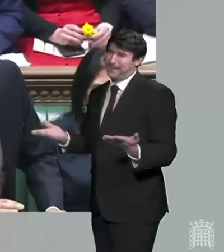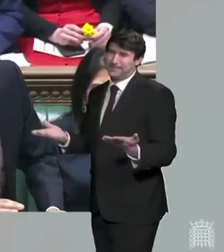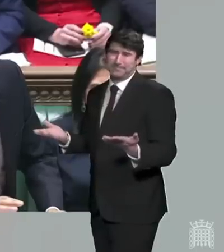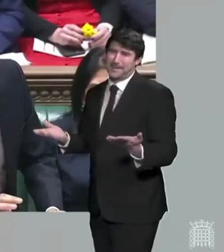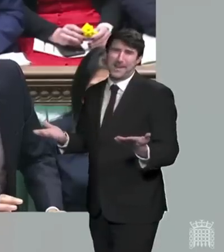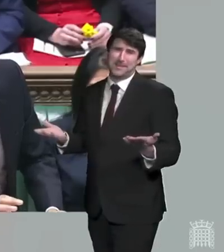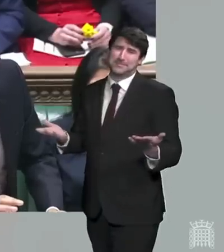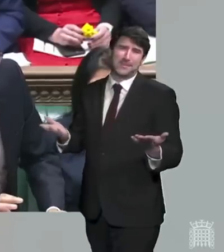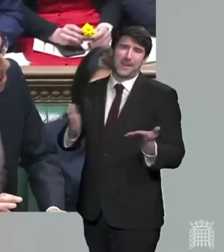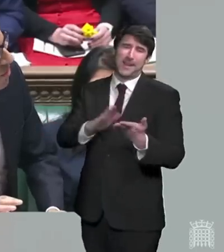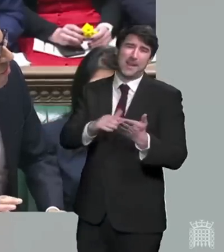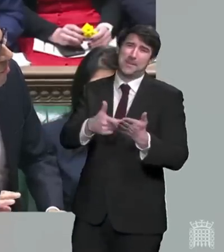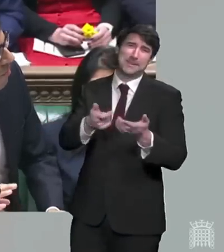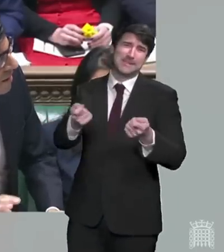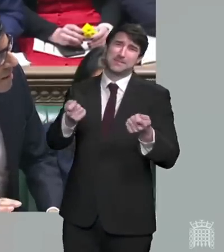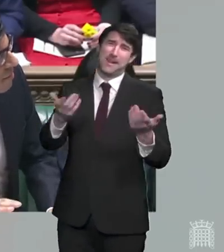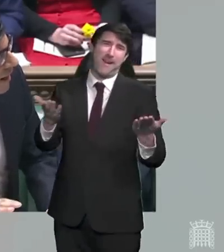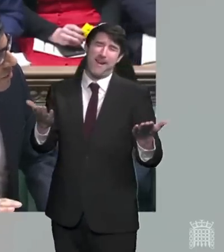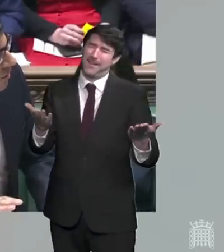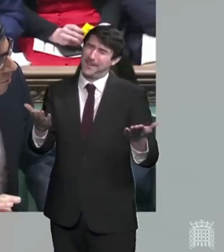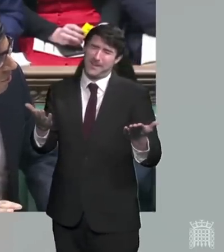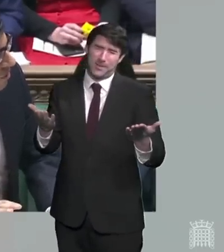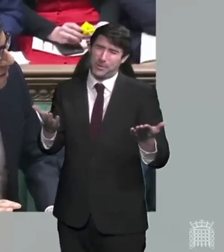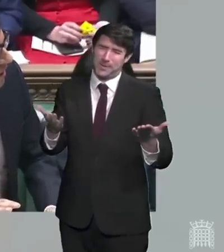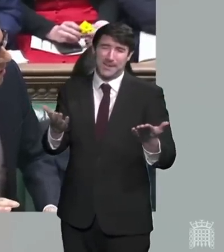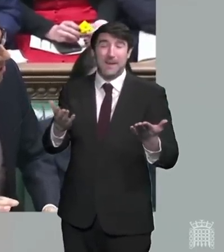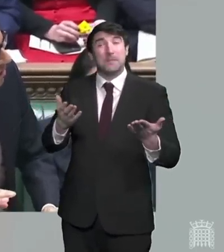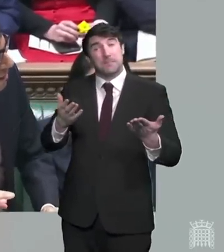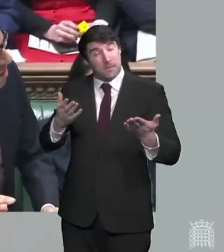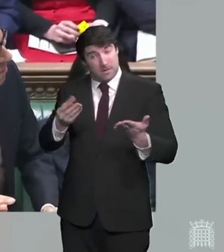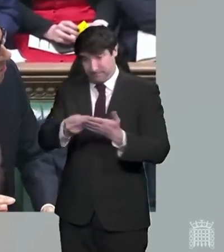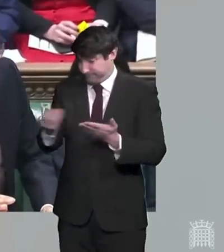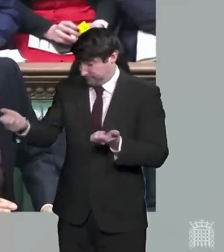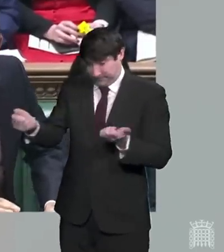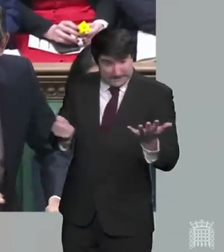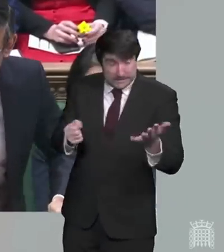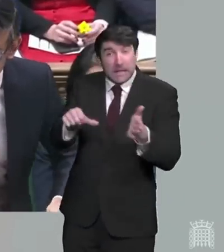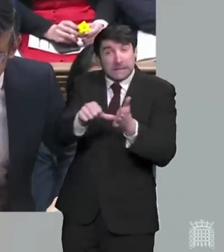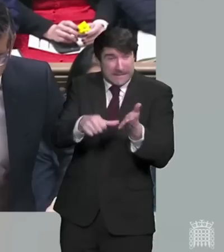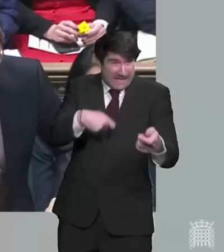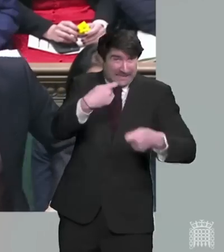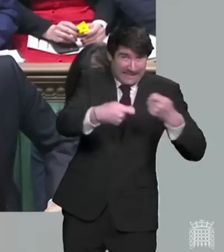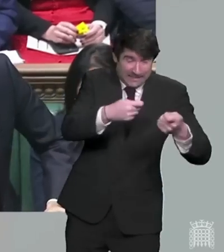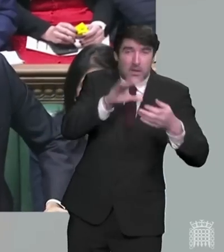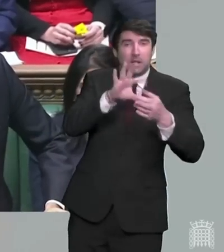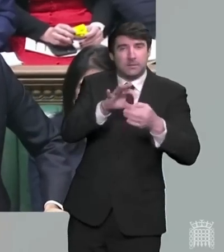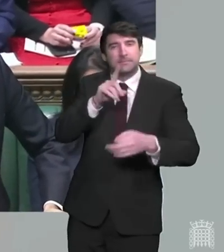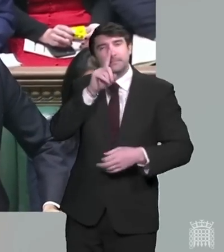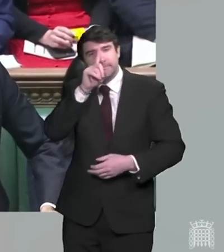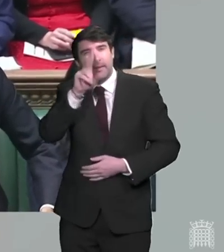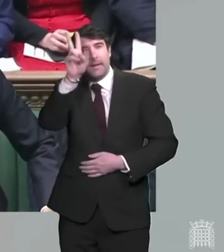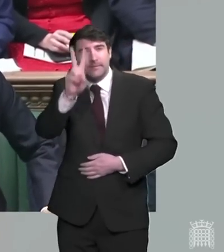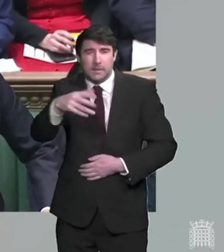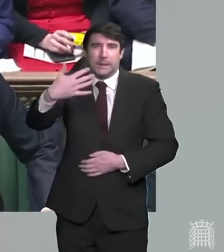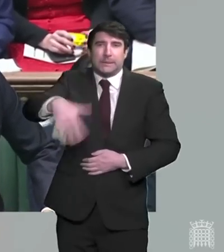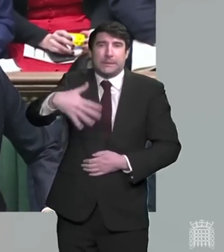Mr. Speaker, it's clear to everyone that the biggest impact on households' living standards is the energy prices that we're suffering at the moment as a result